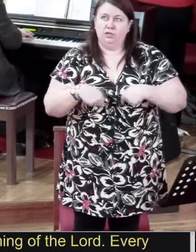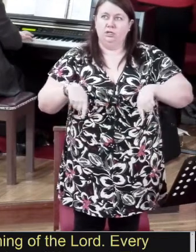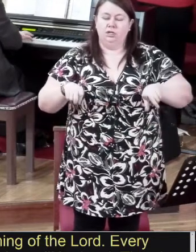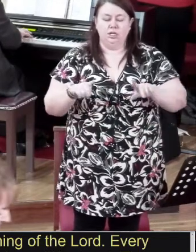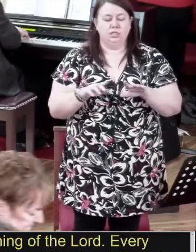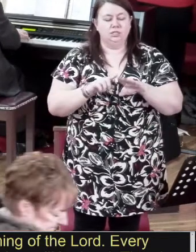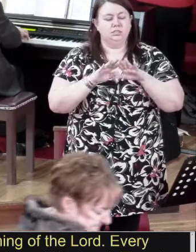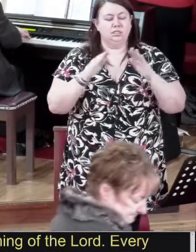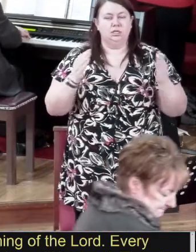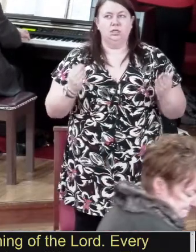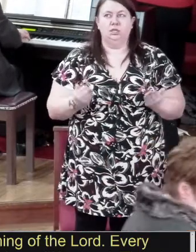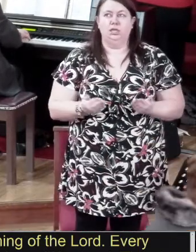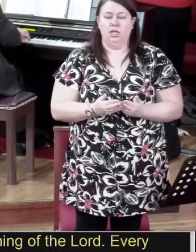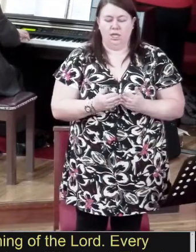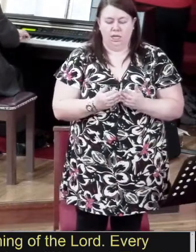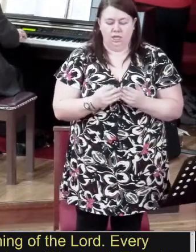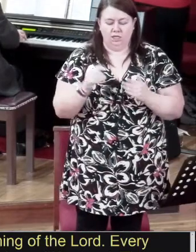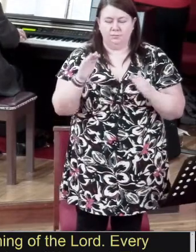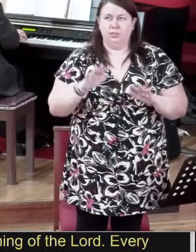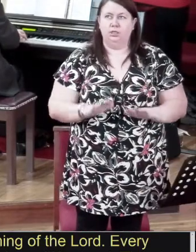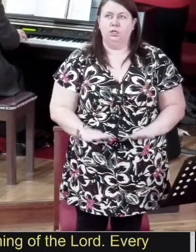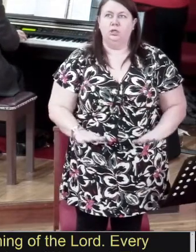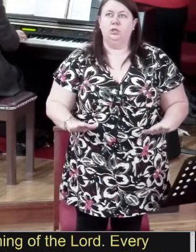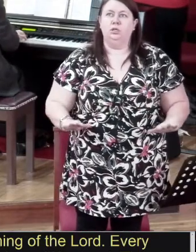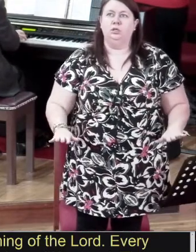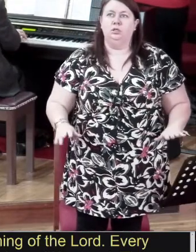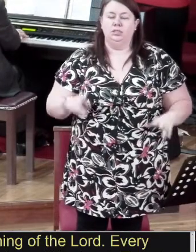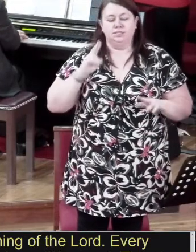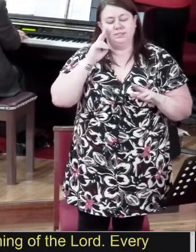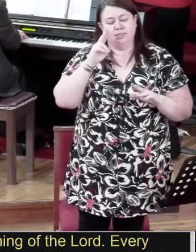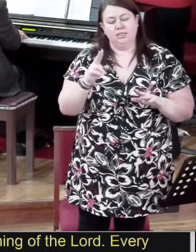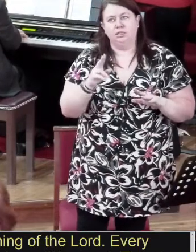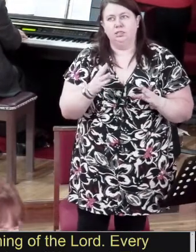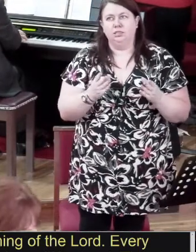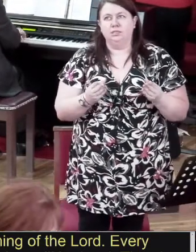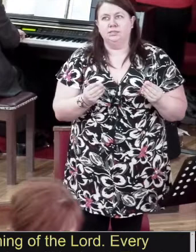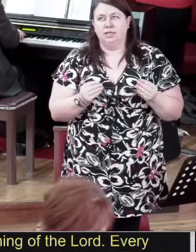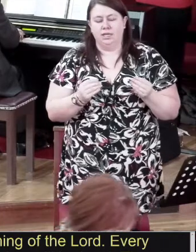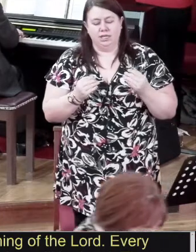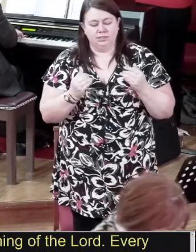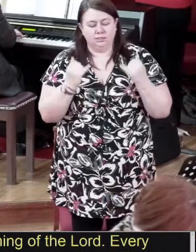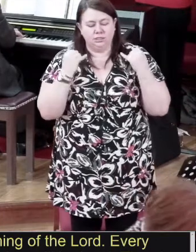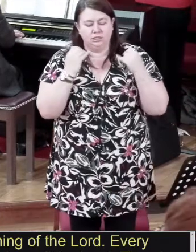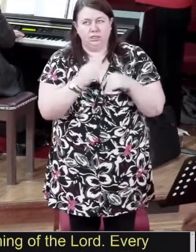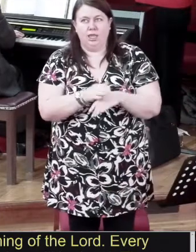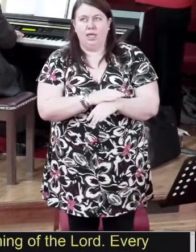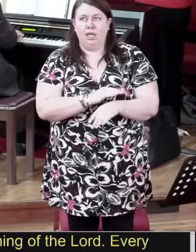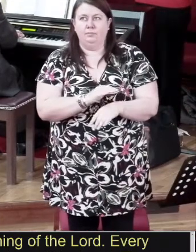Thank you.